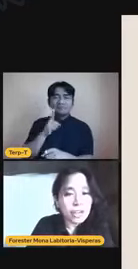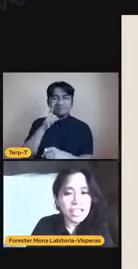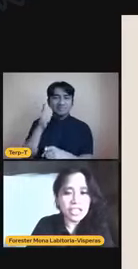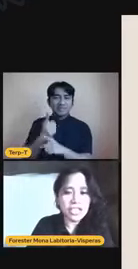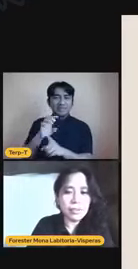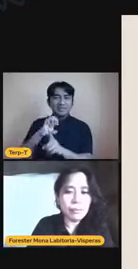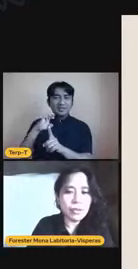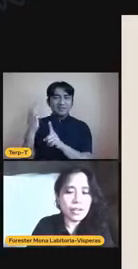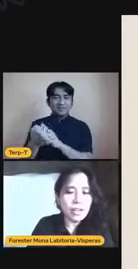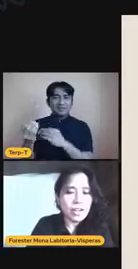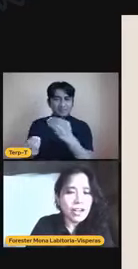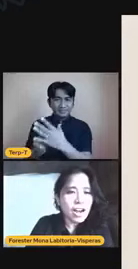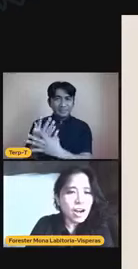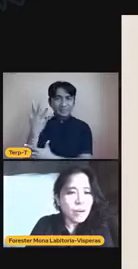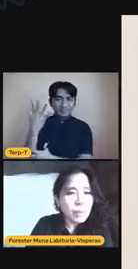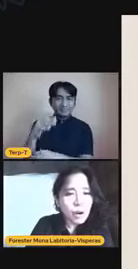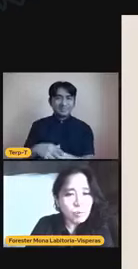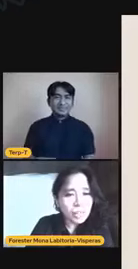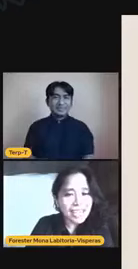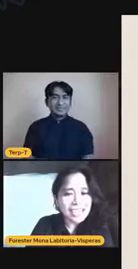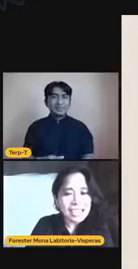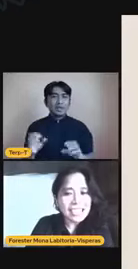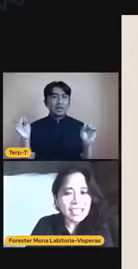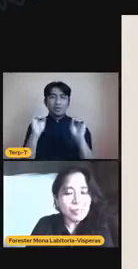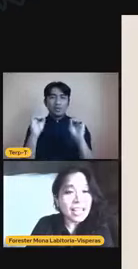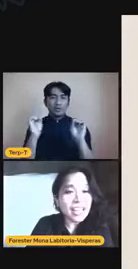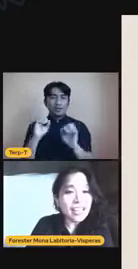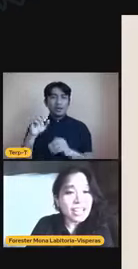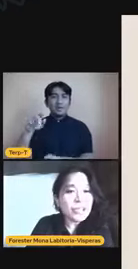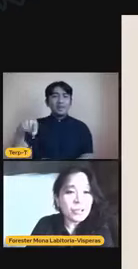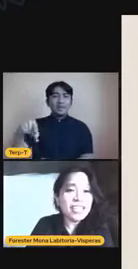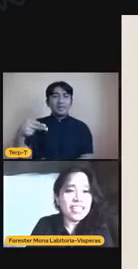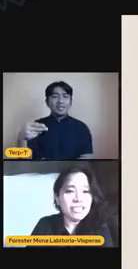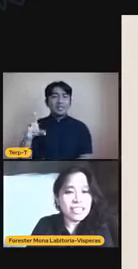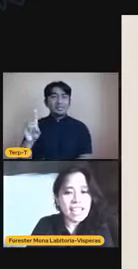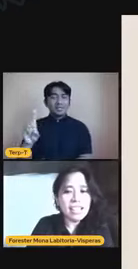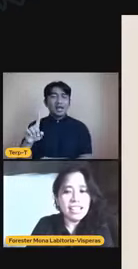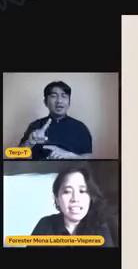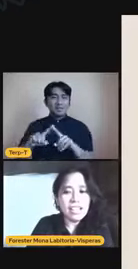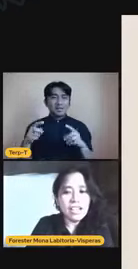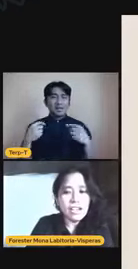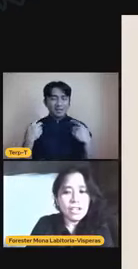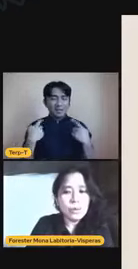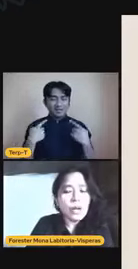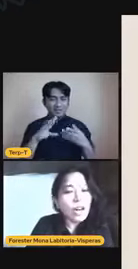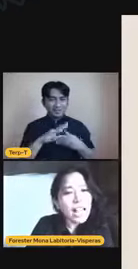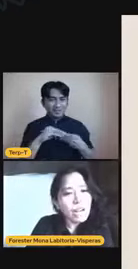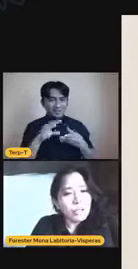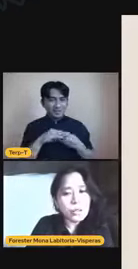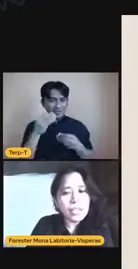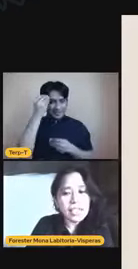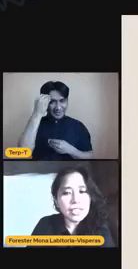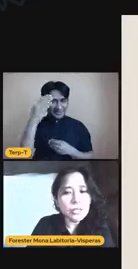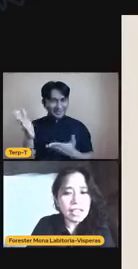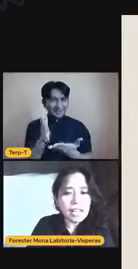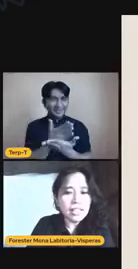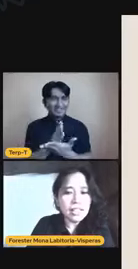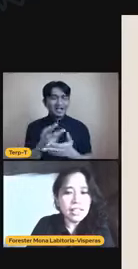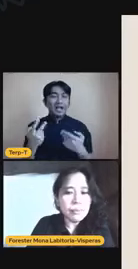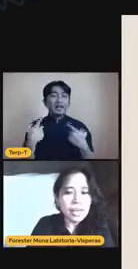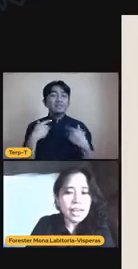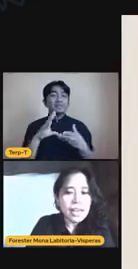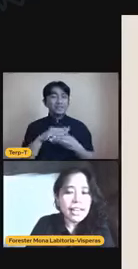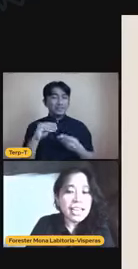to flourish. Wala pa akong PhD, but I got a story to tell. So we all have stories to